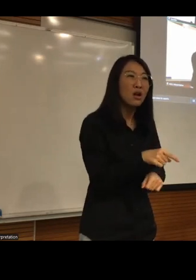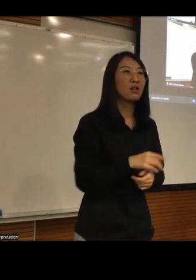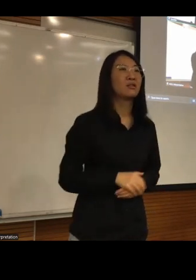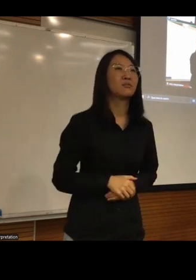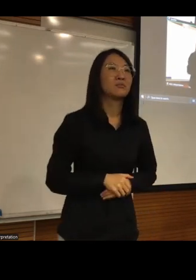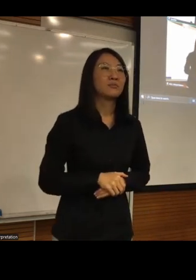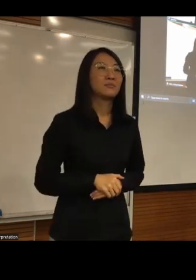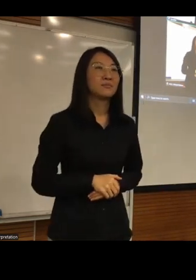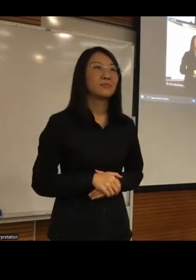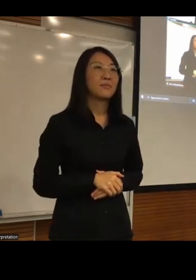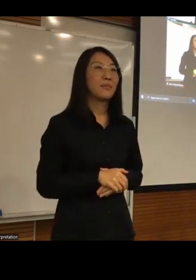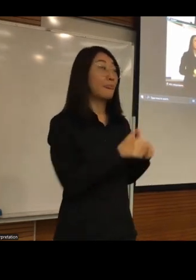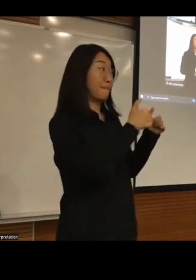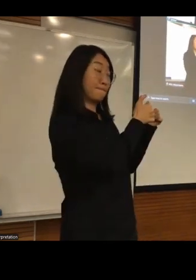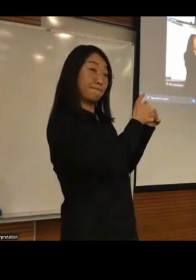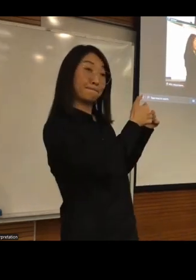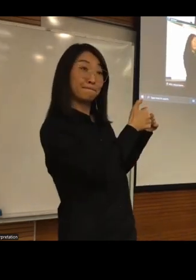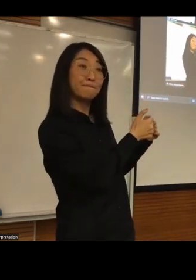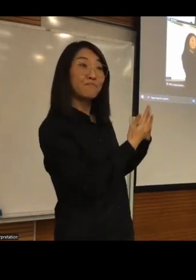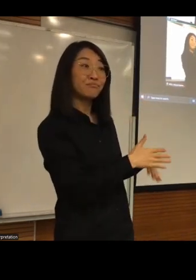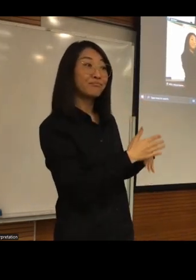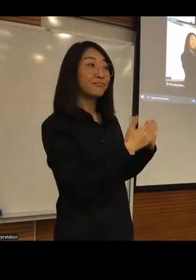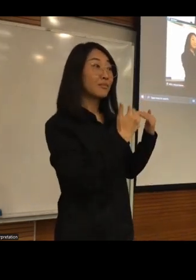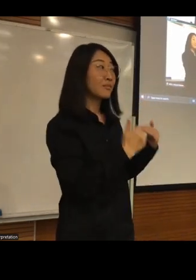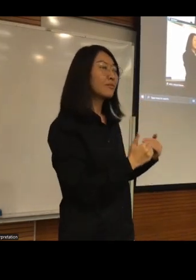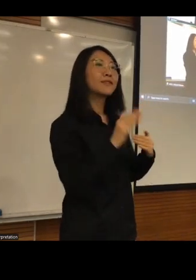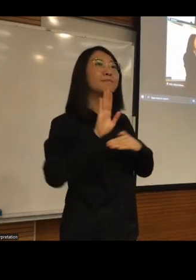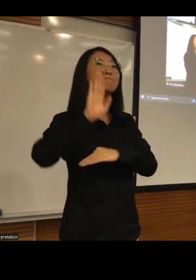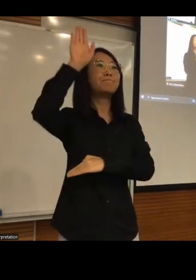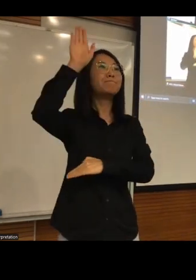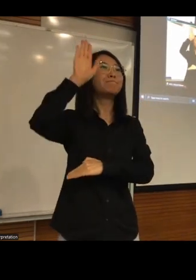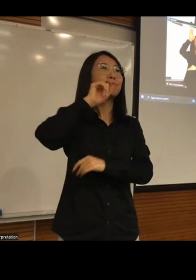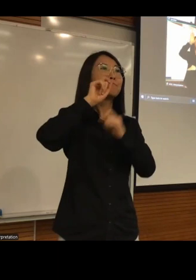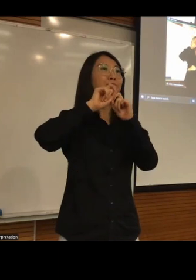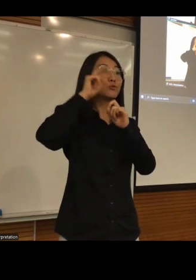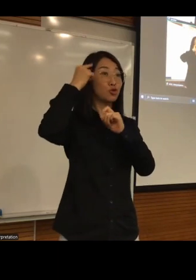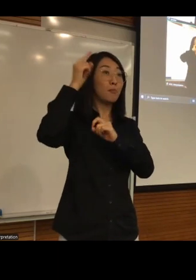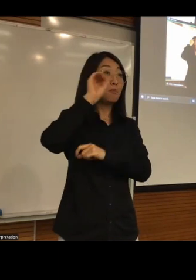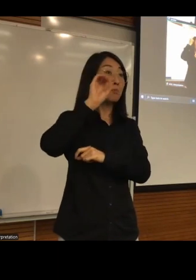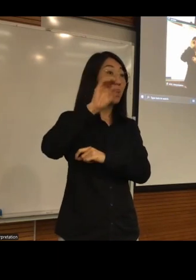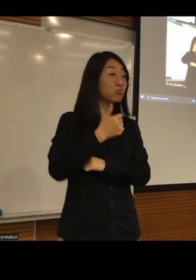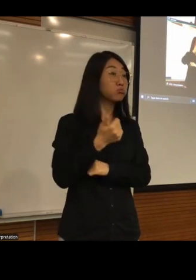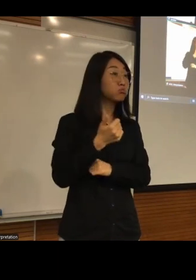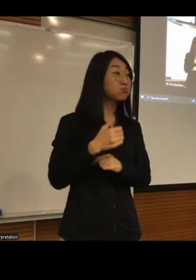Thank you very much. Now, Shadow San, would you like to ask your question in person?